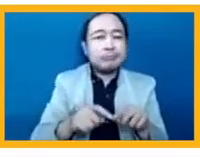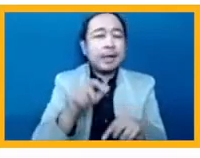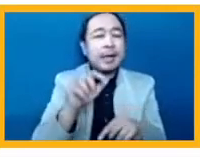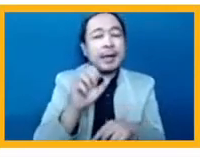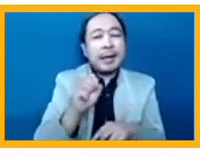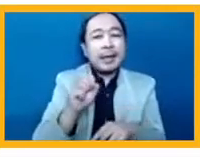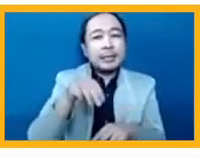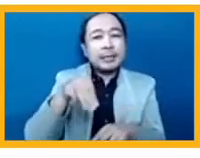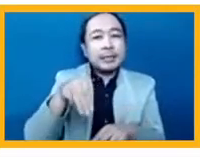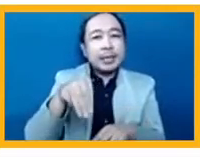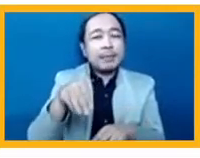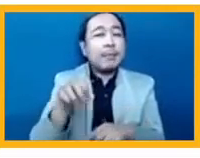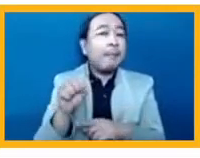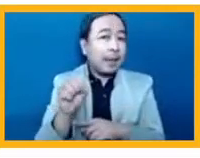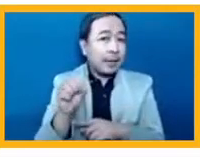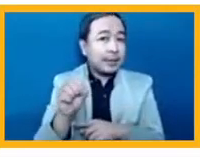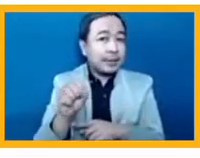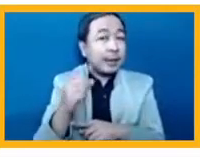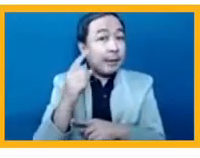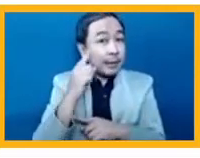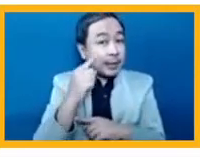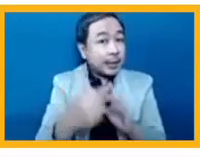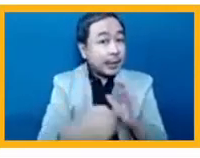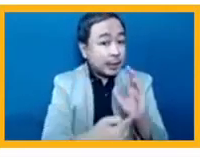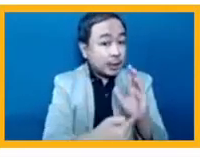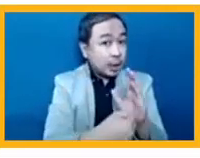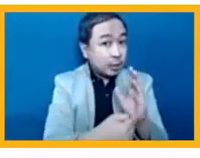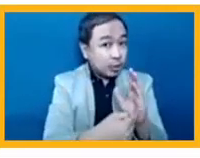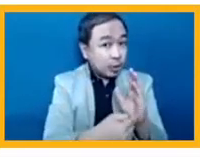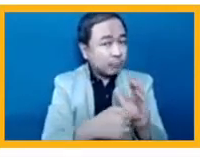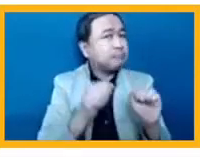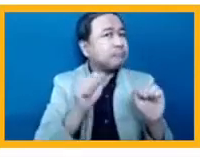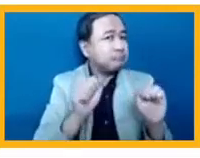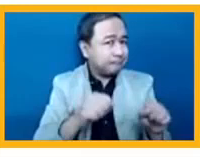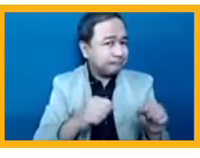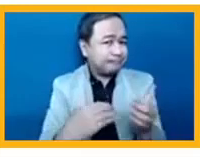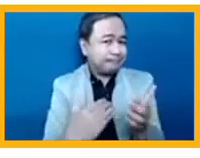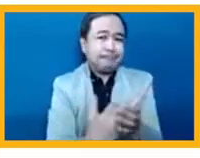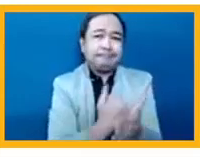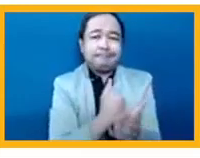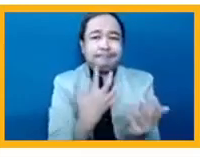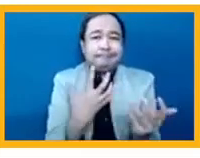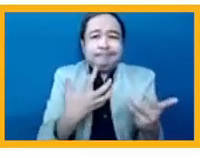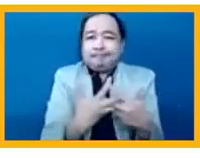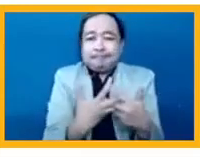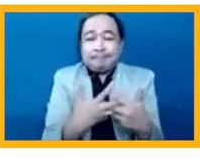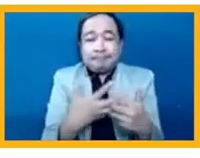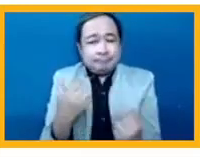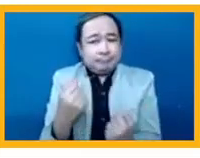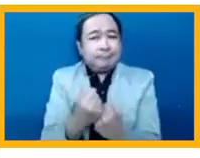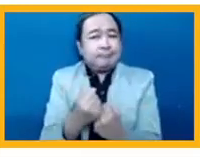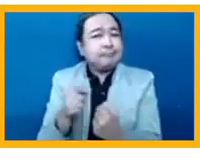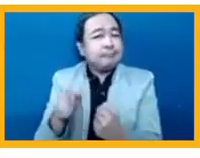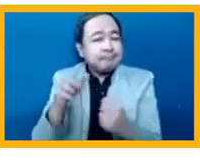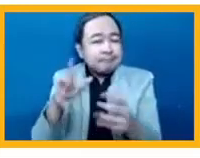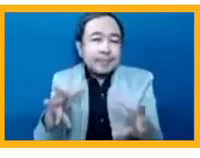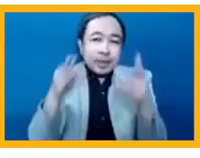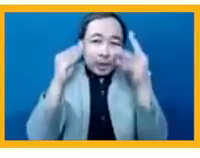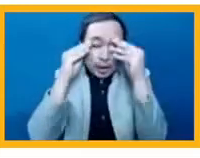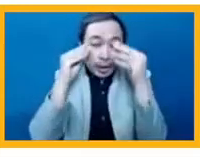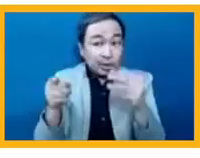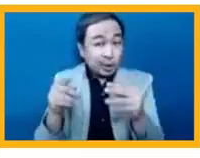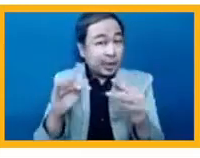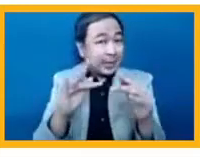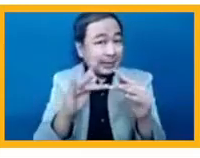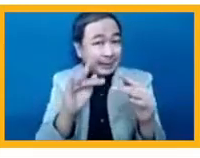that technology can be leveraged even when the internet is not available. Many organizations are making their offerings available offline,